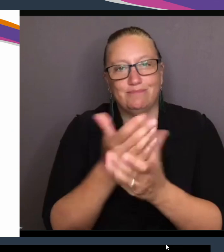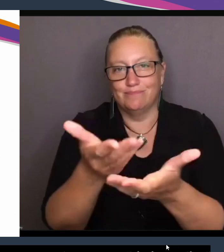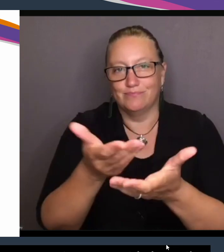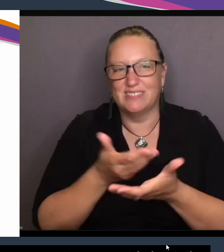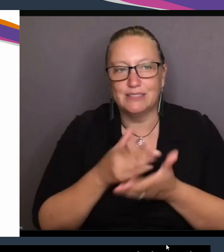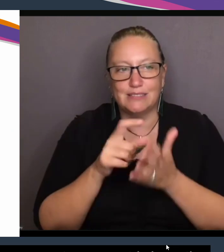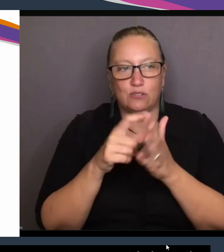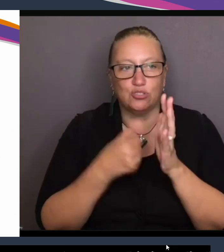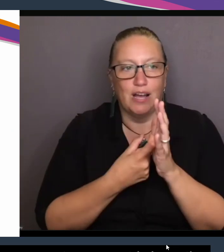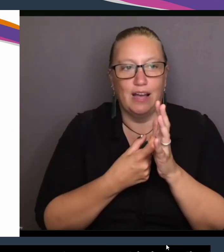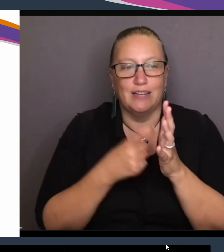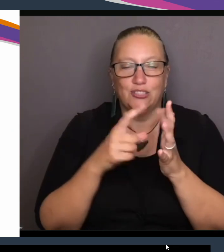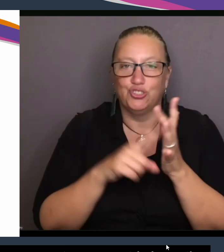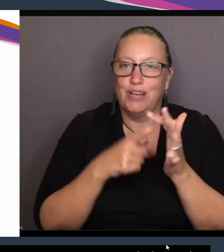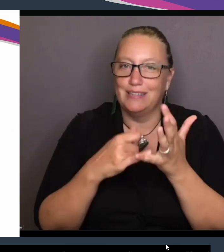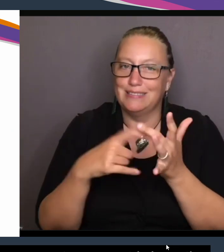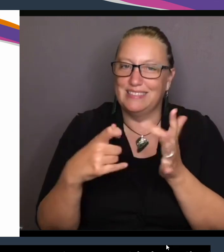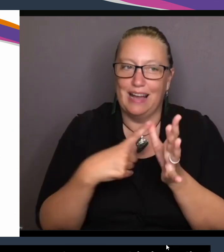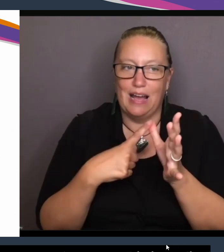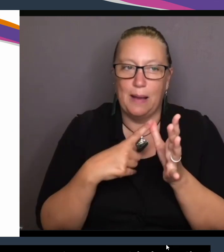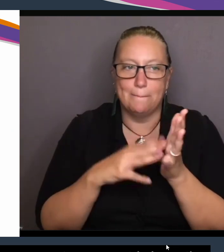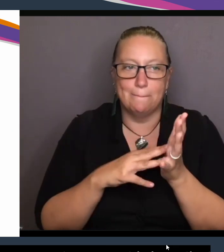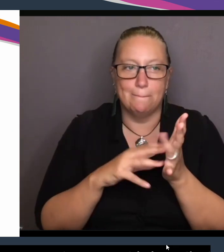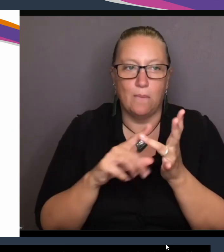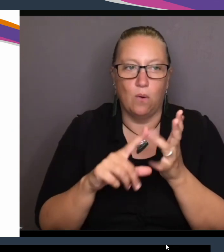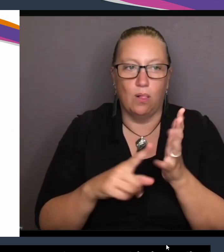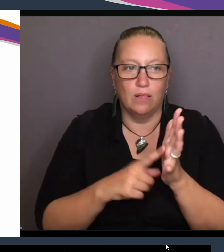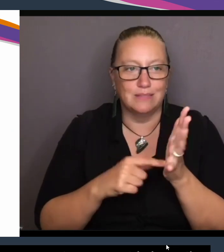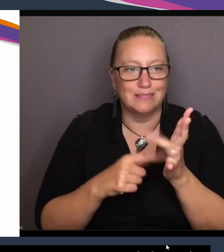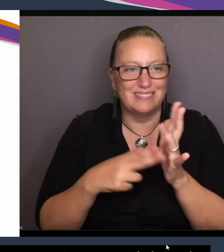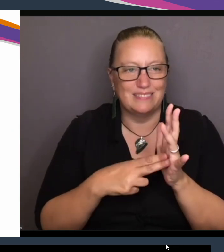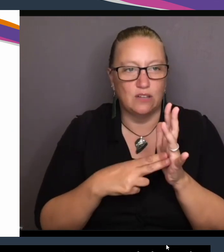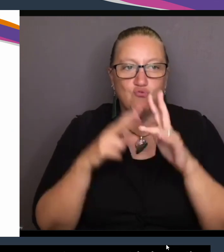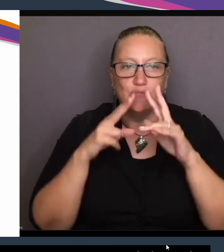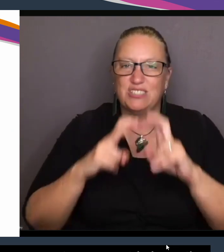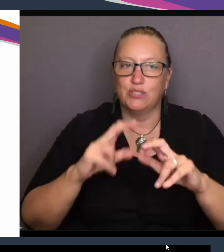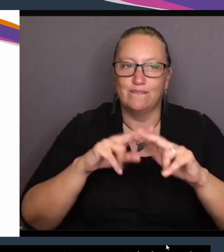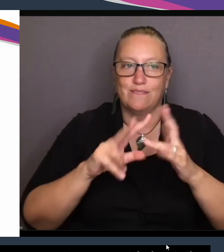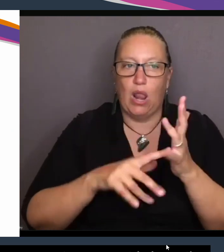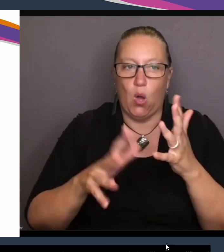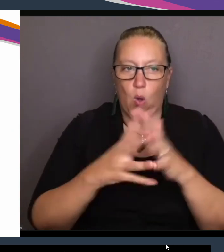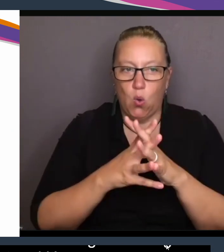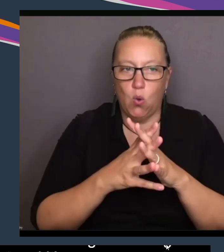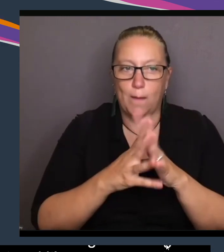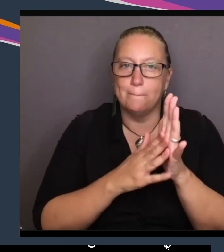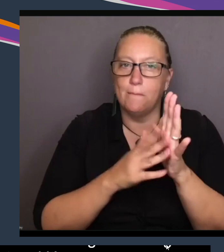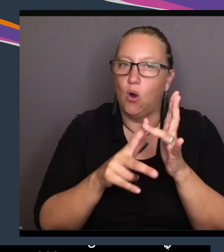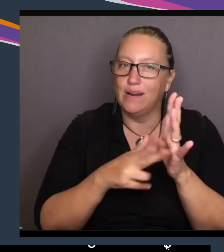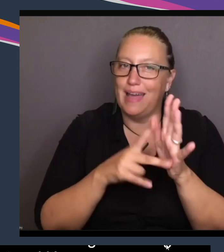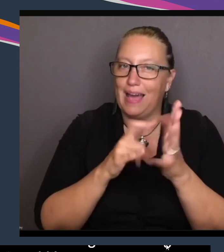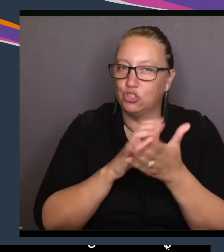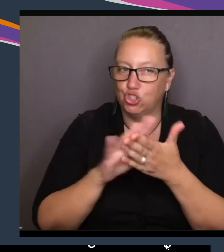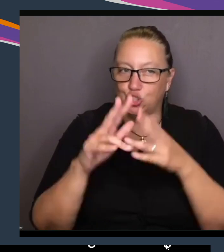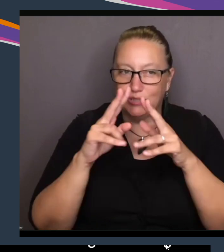Jessica Moulton, a research fellow at Monash University. Jess leads a team for the project